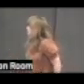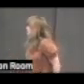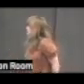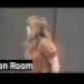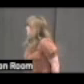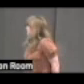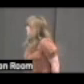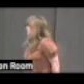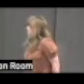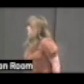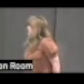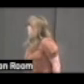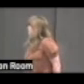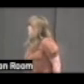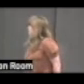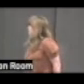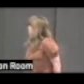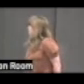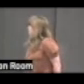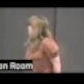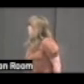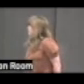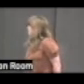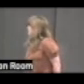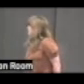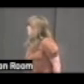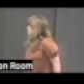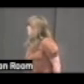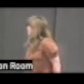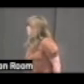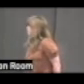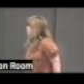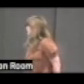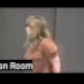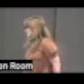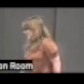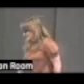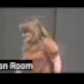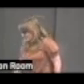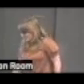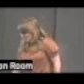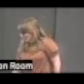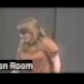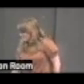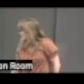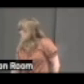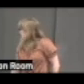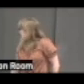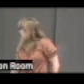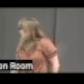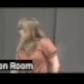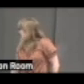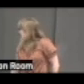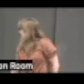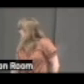that, mate choice and male-male competition really increase reproductive success. I hope that you guys are